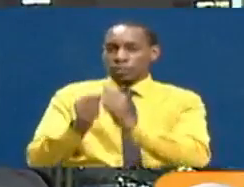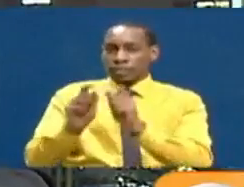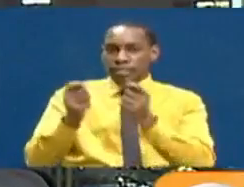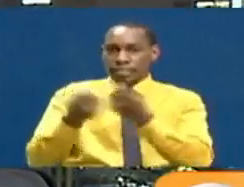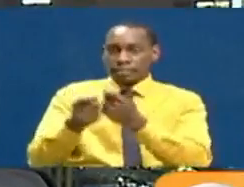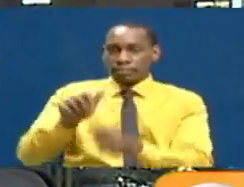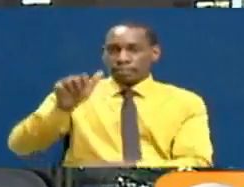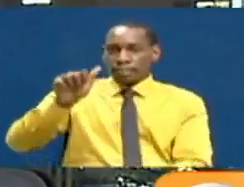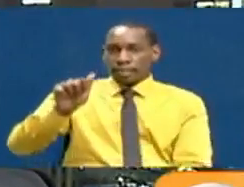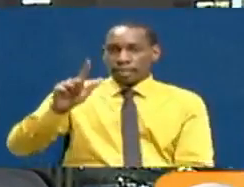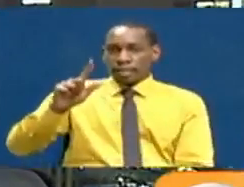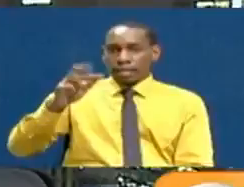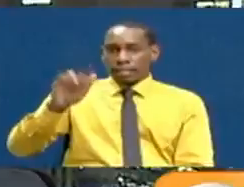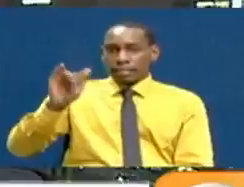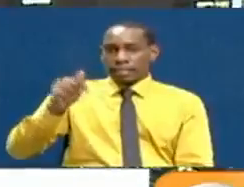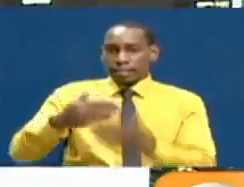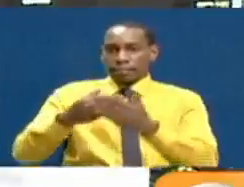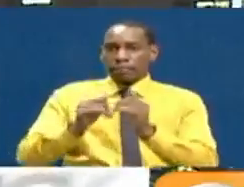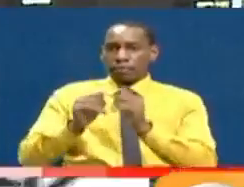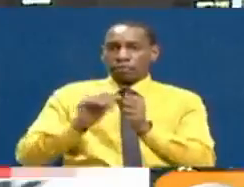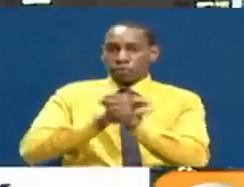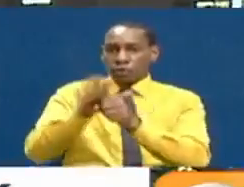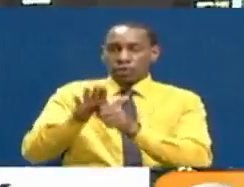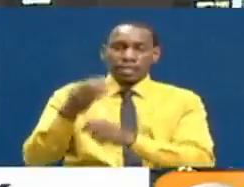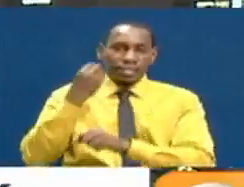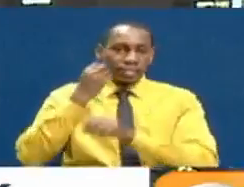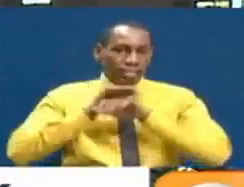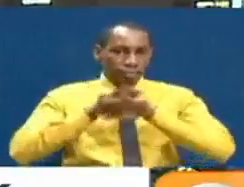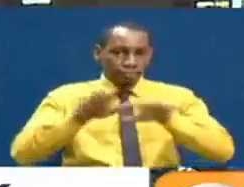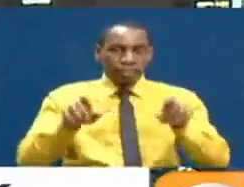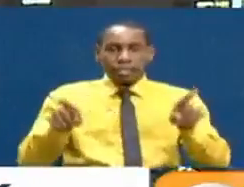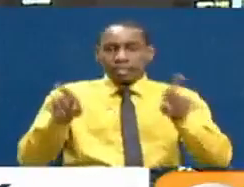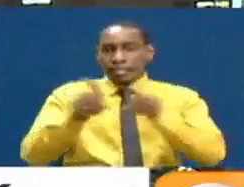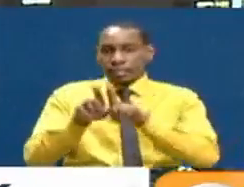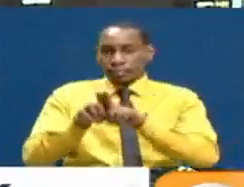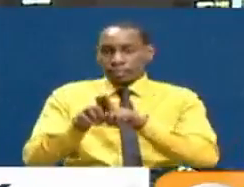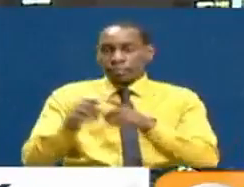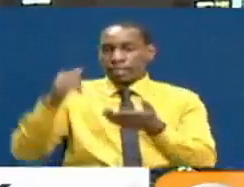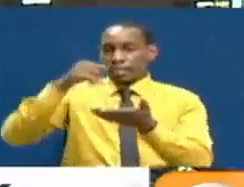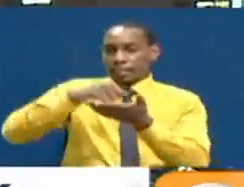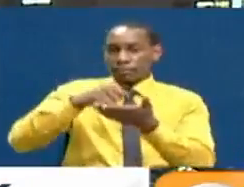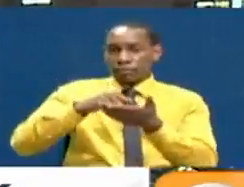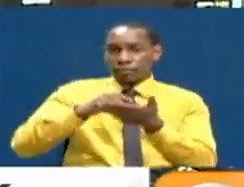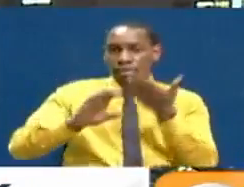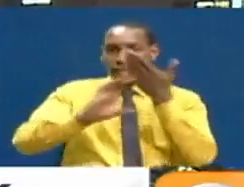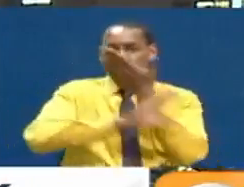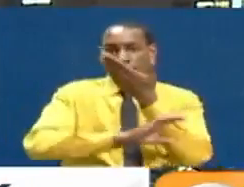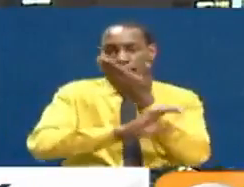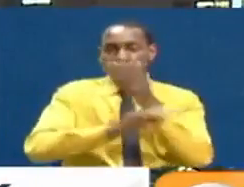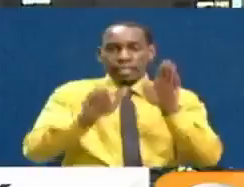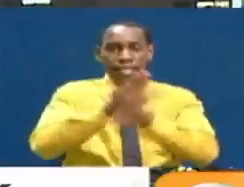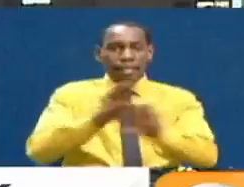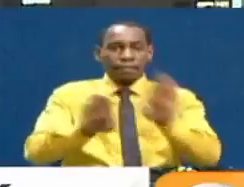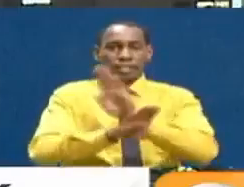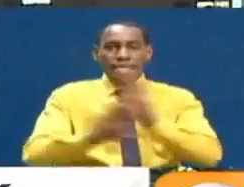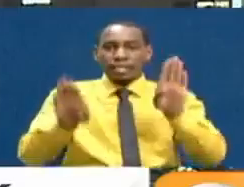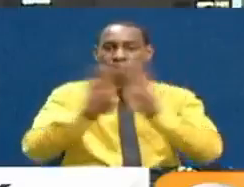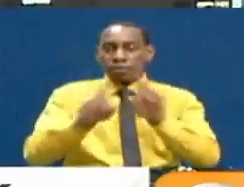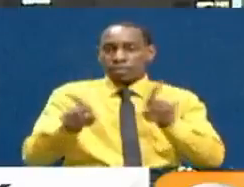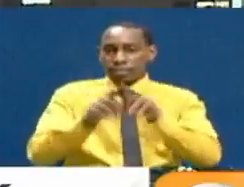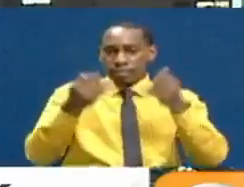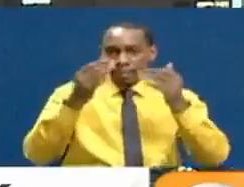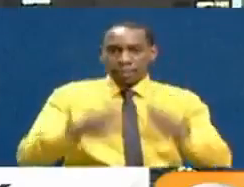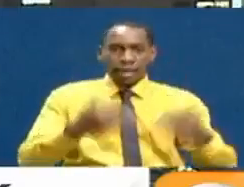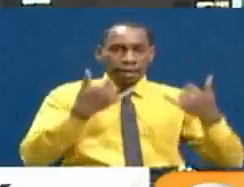that's in Algeria, before the new coronavirus pandemic struck, and he found himself in the midst of a countrywide lockdown. Okall,